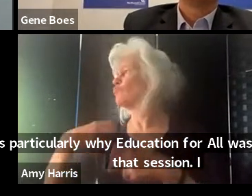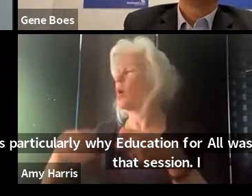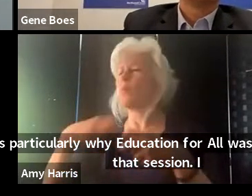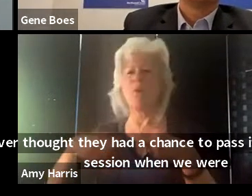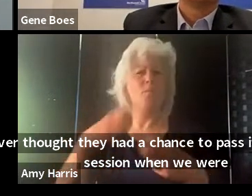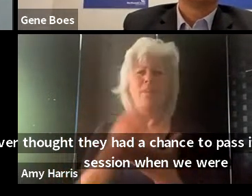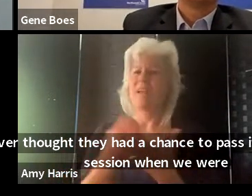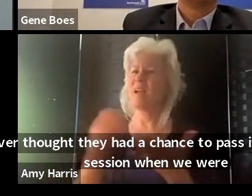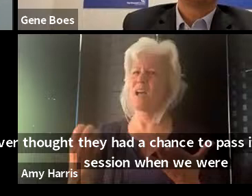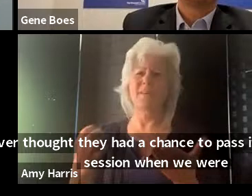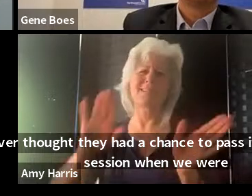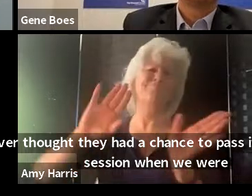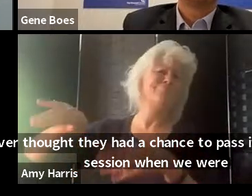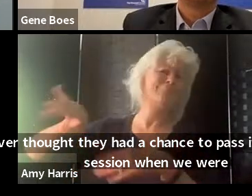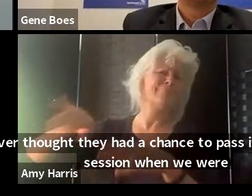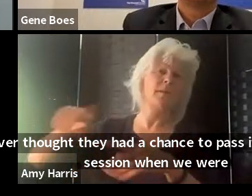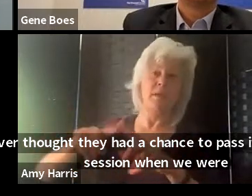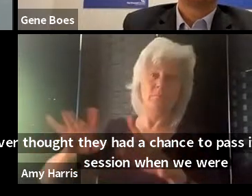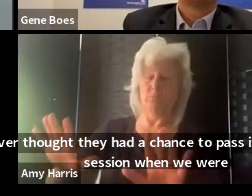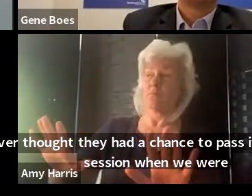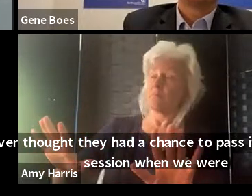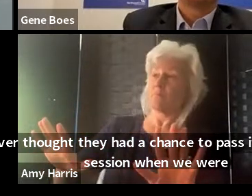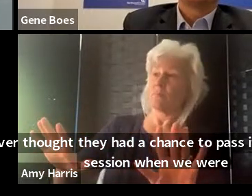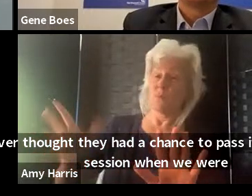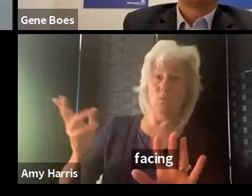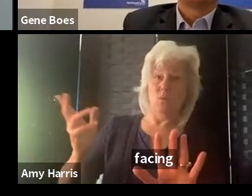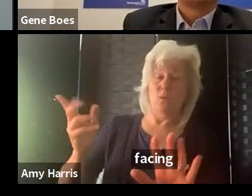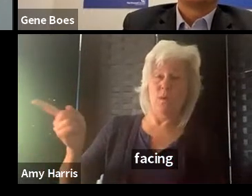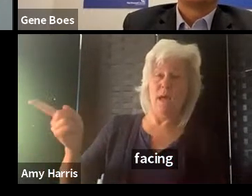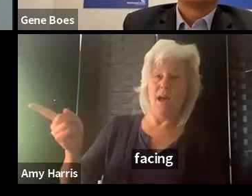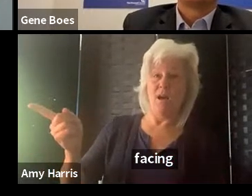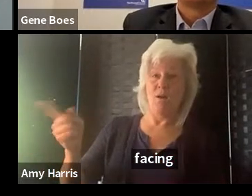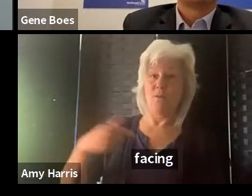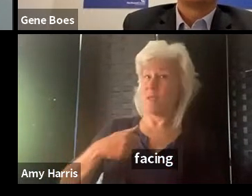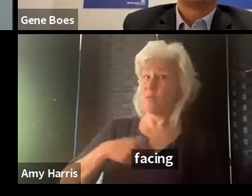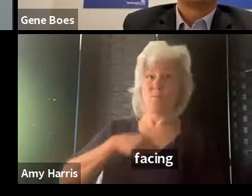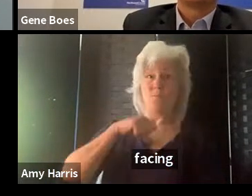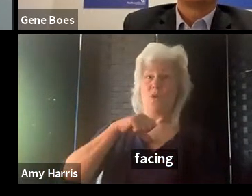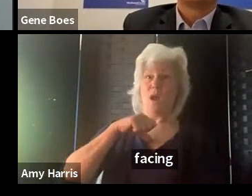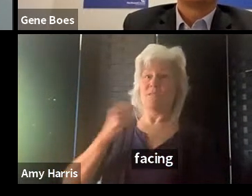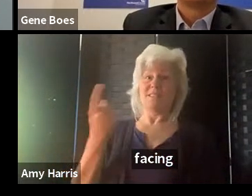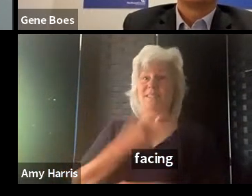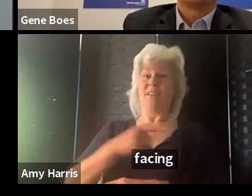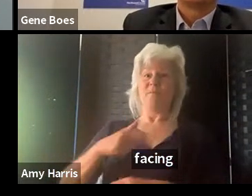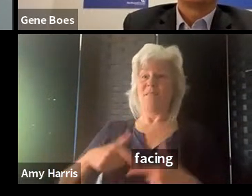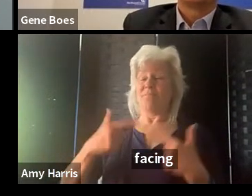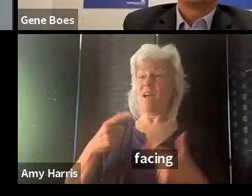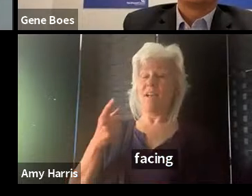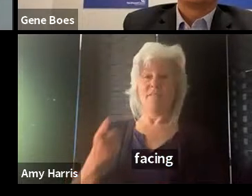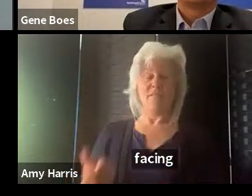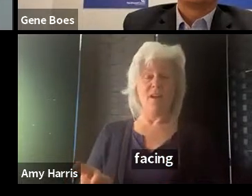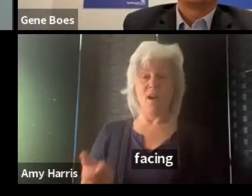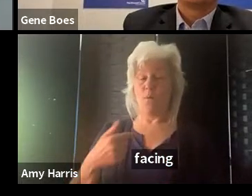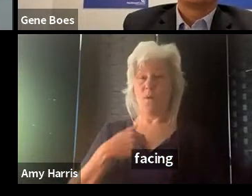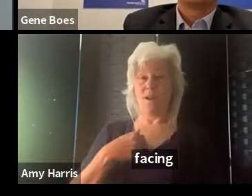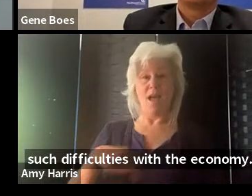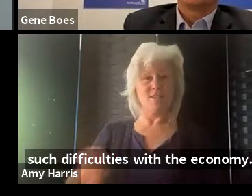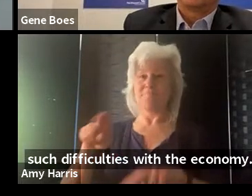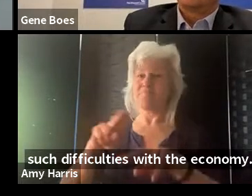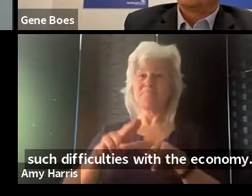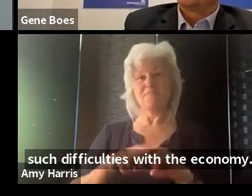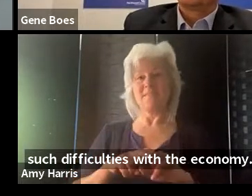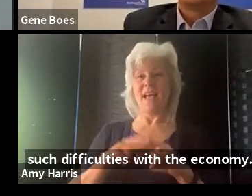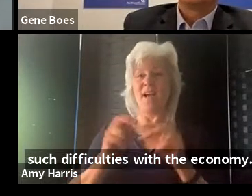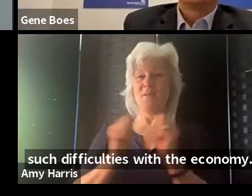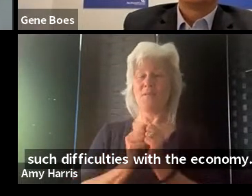economy. But one of the proudest days of my life was when I sat there